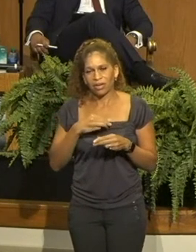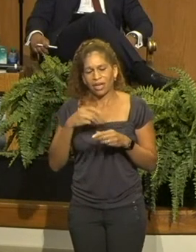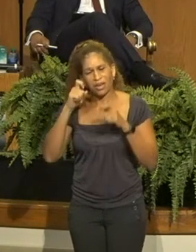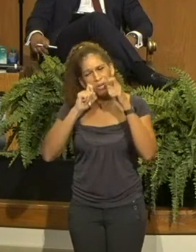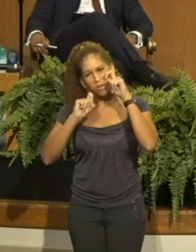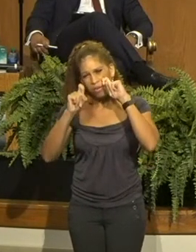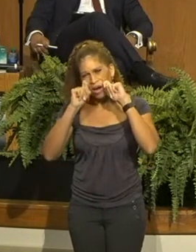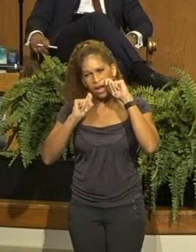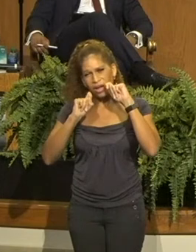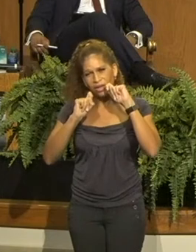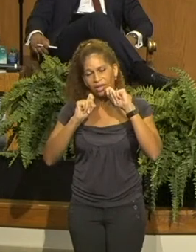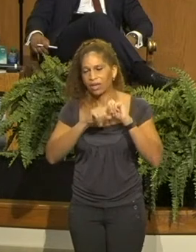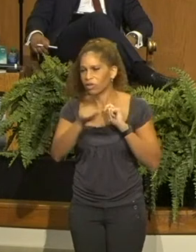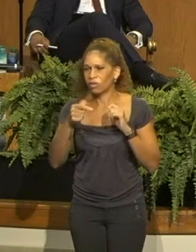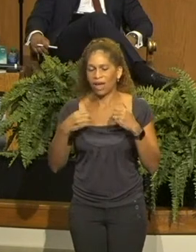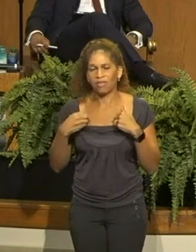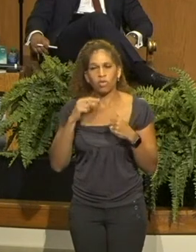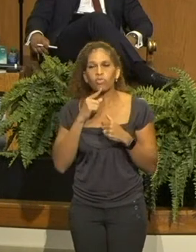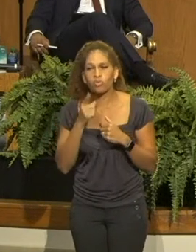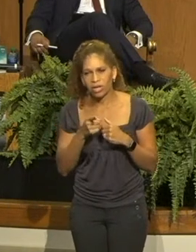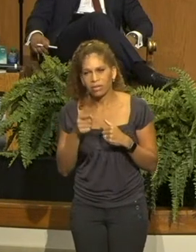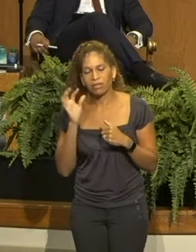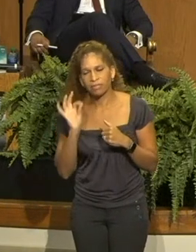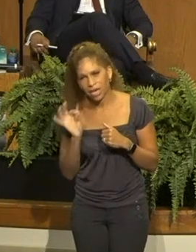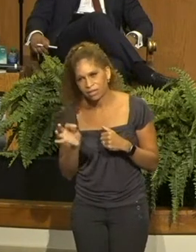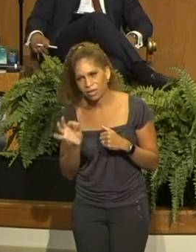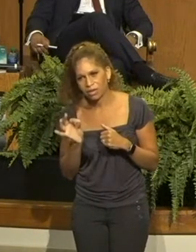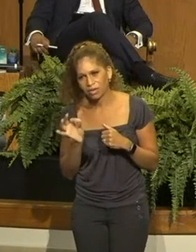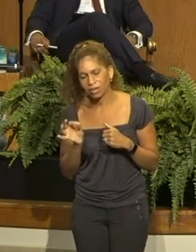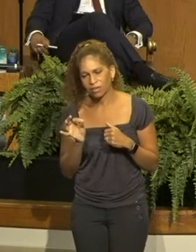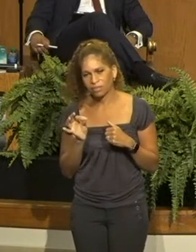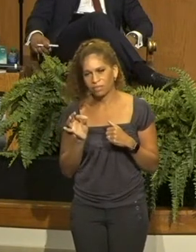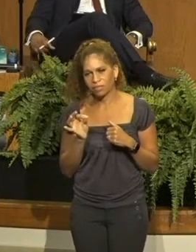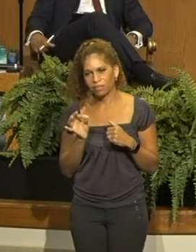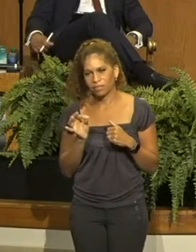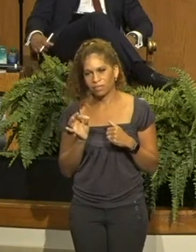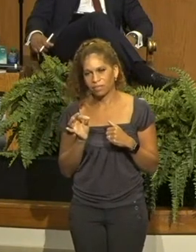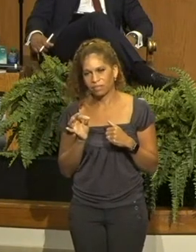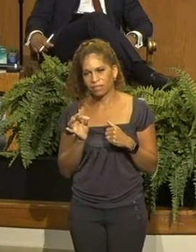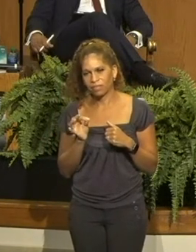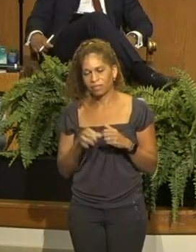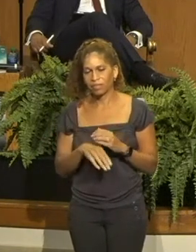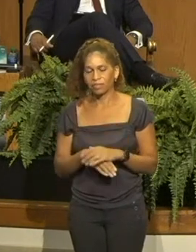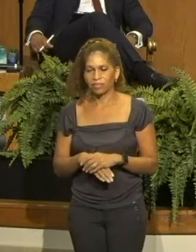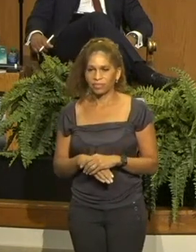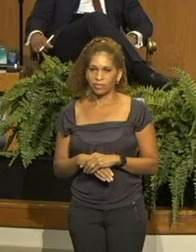You got a real pastor. I said, y'all got a real pastor.